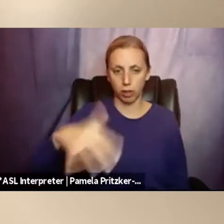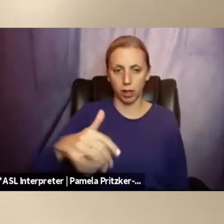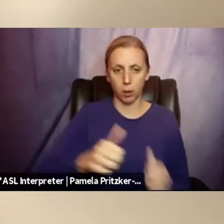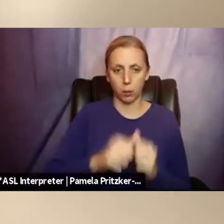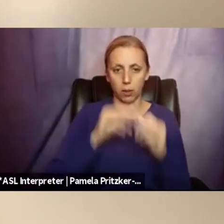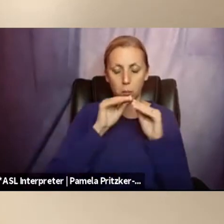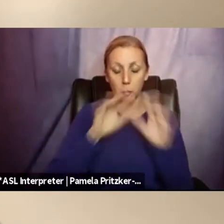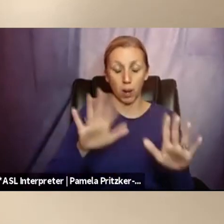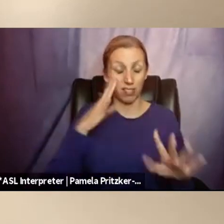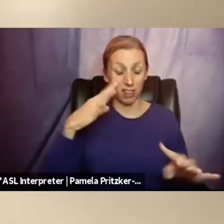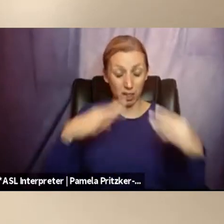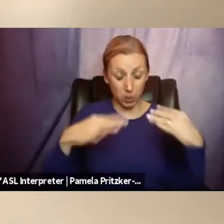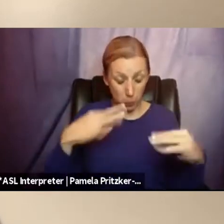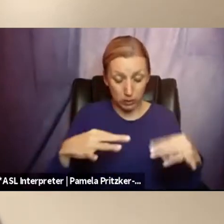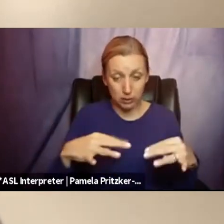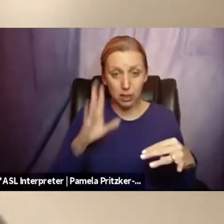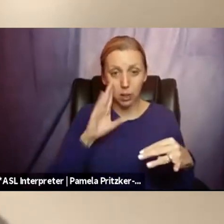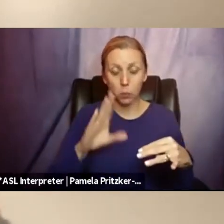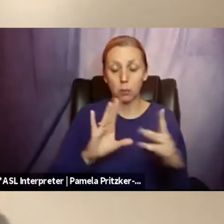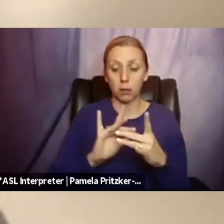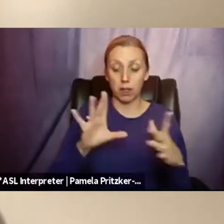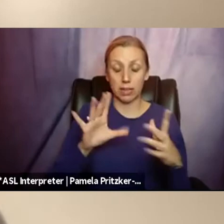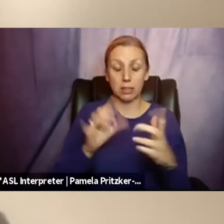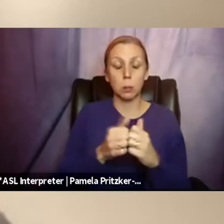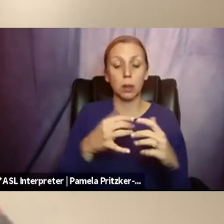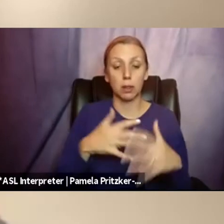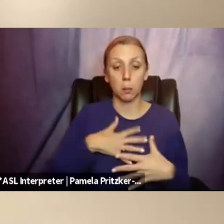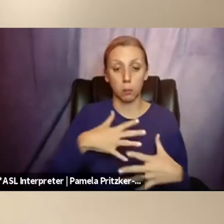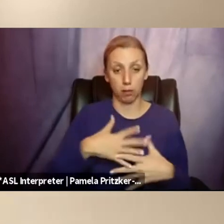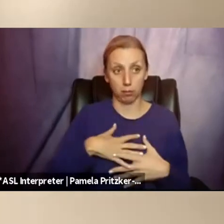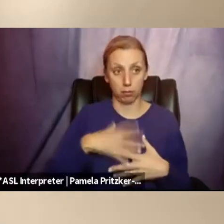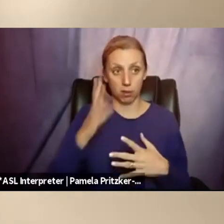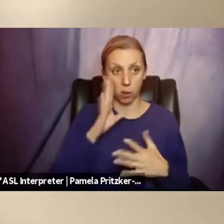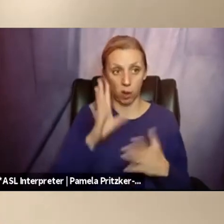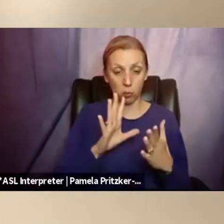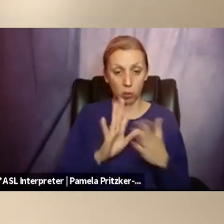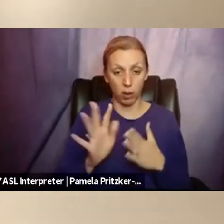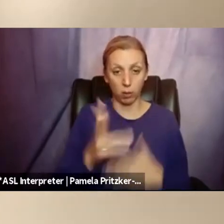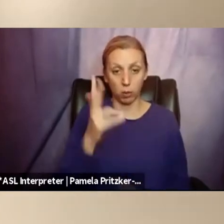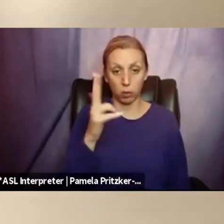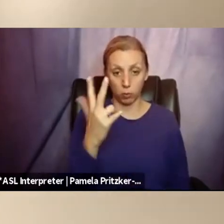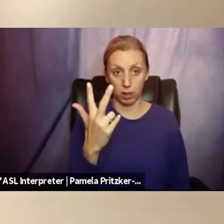So it'll be a release, but with a breath. And so I'll count us out from 3,